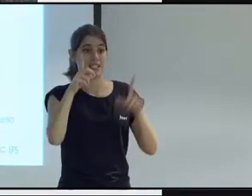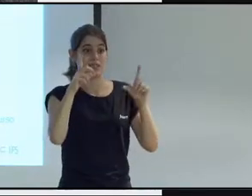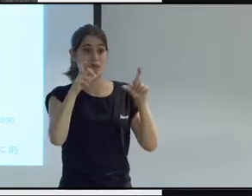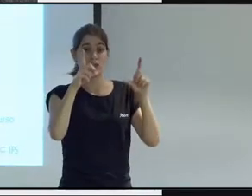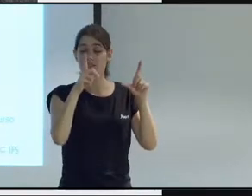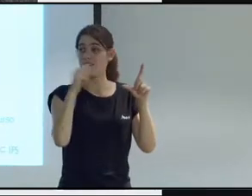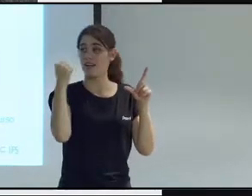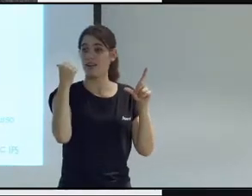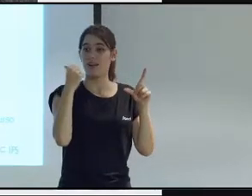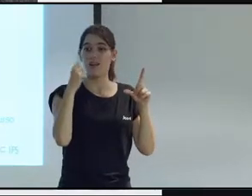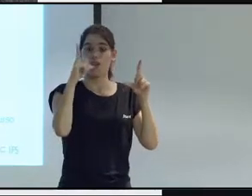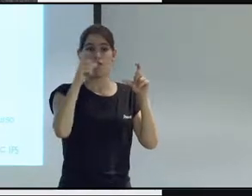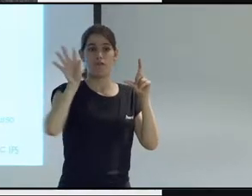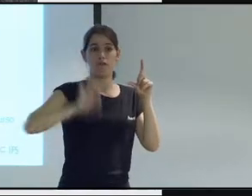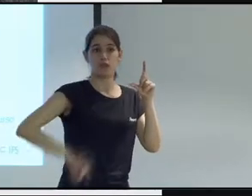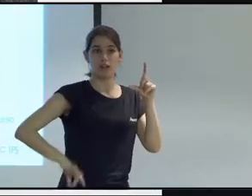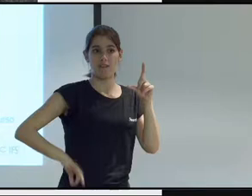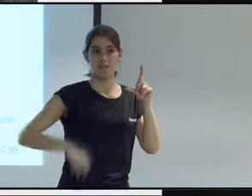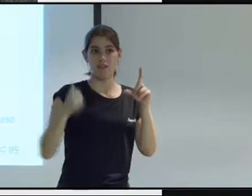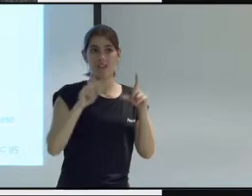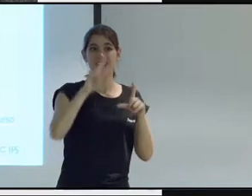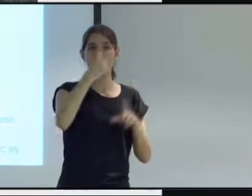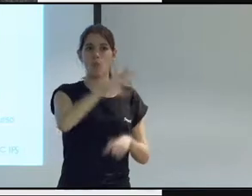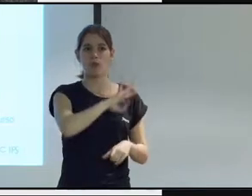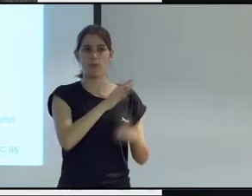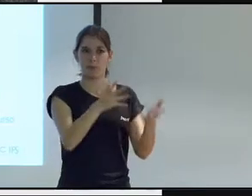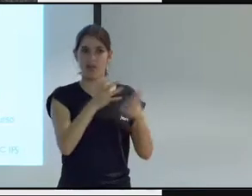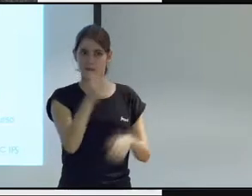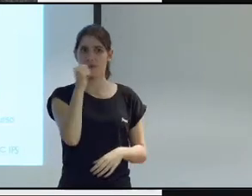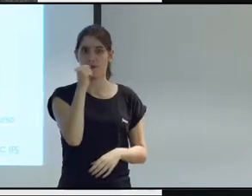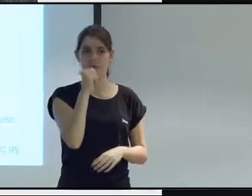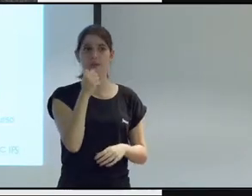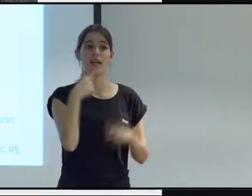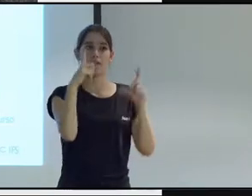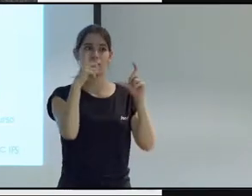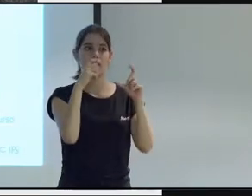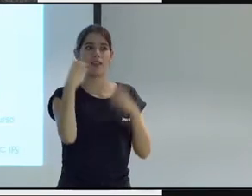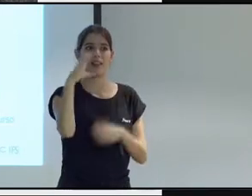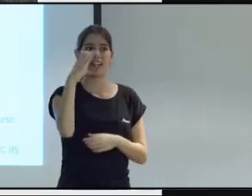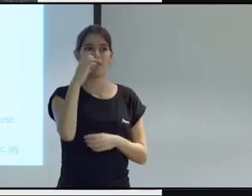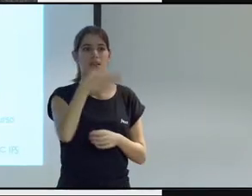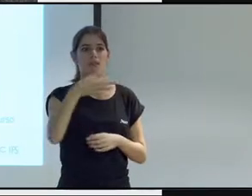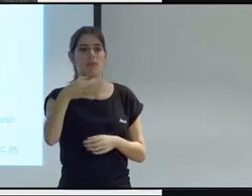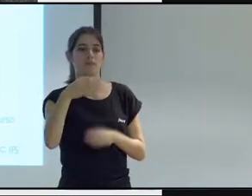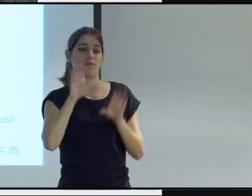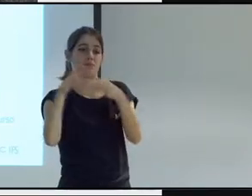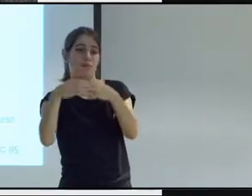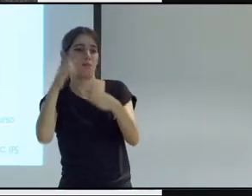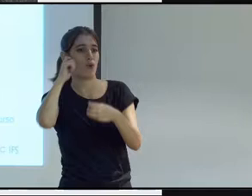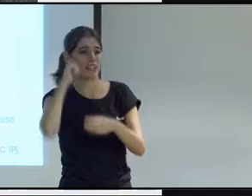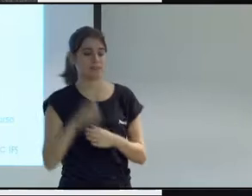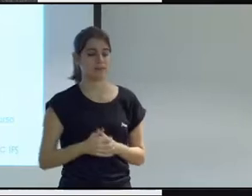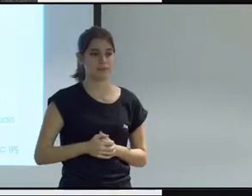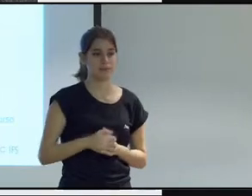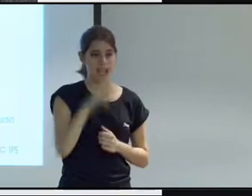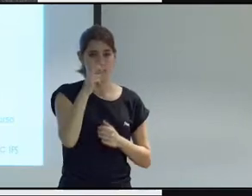showing foreboding and a storm that it's on its way. This received an award in